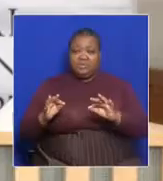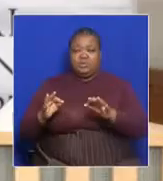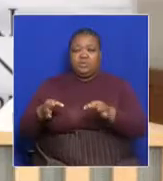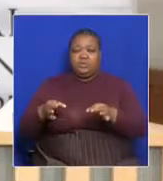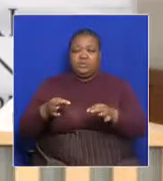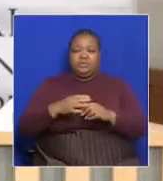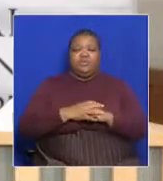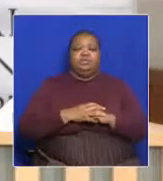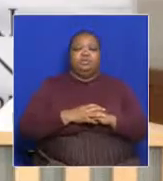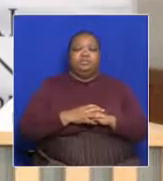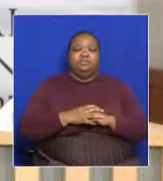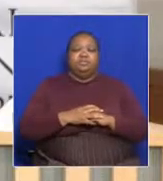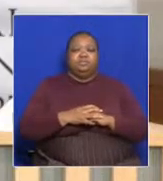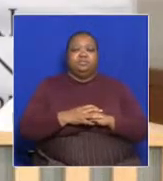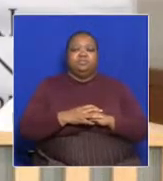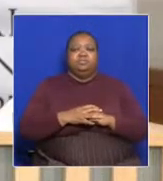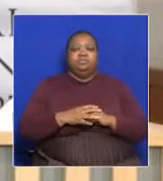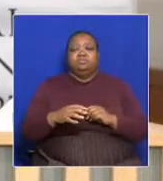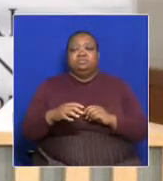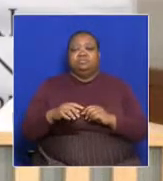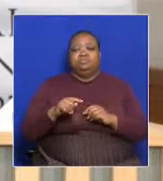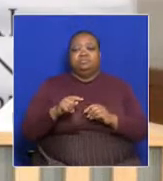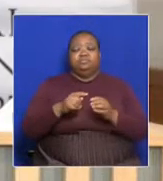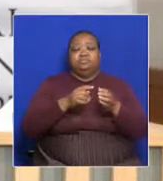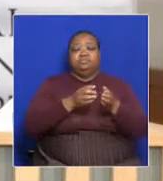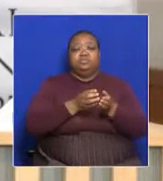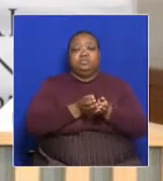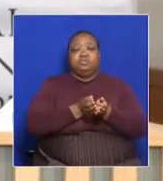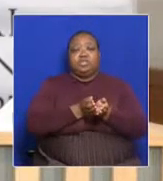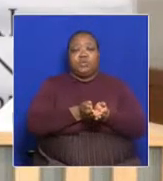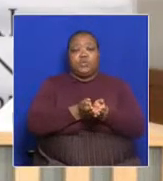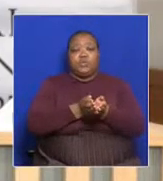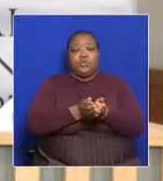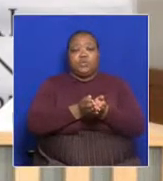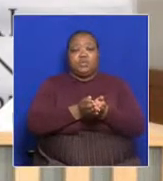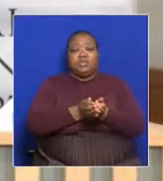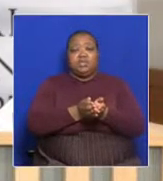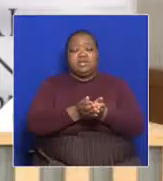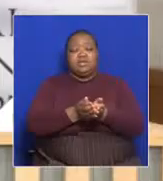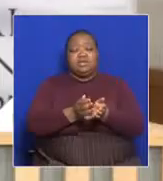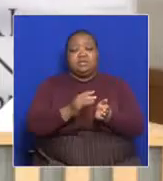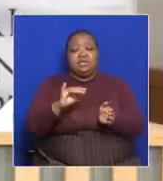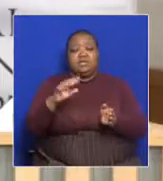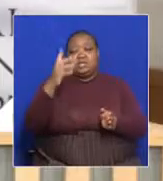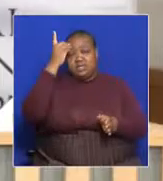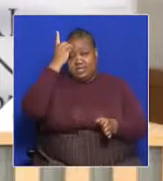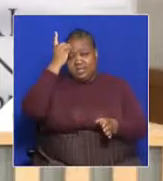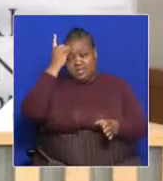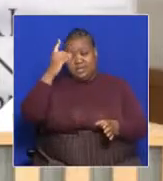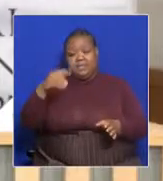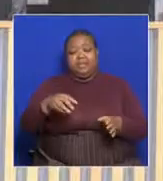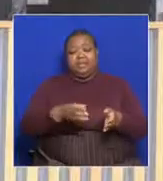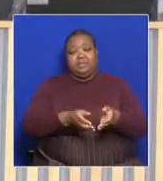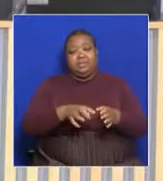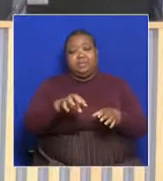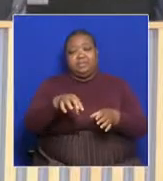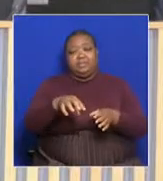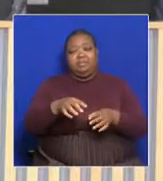once that container hits the harbor in Johannesburg, in Durban, we wish we had a harbor.